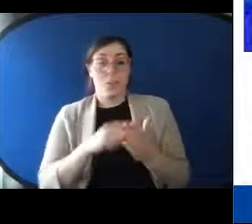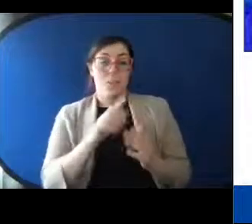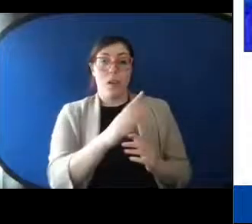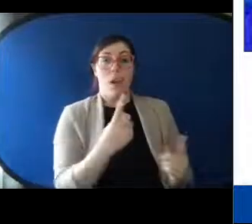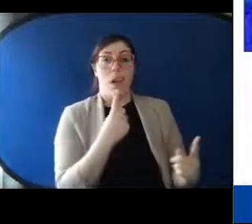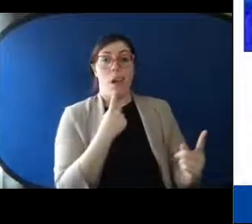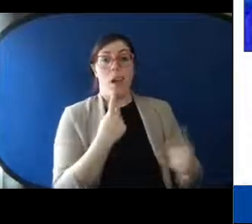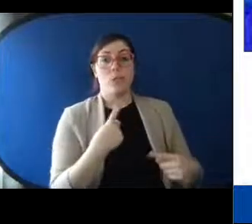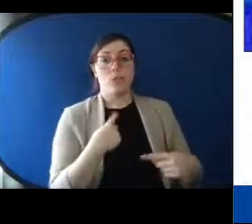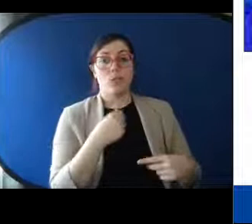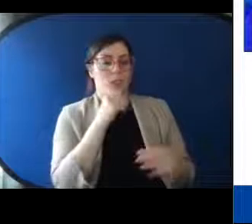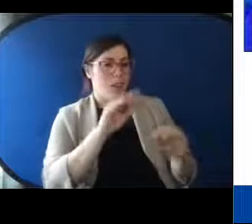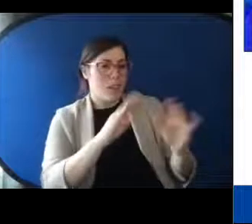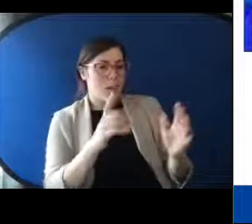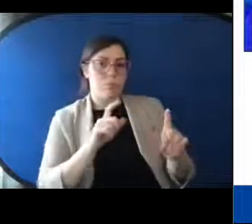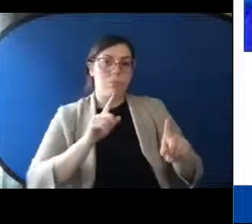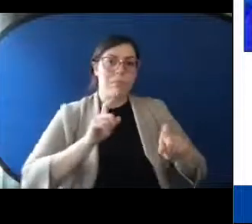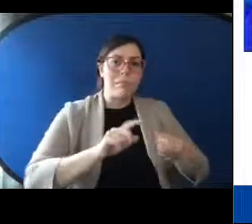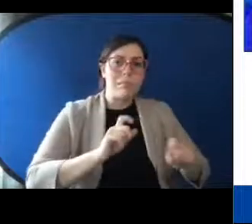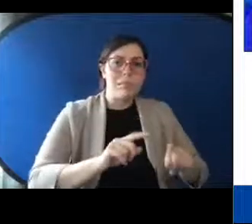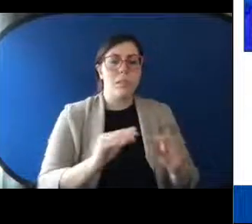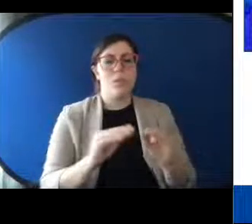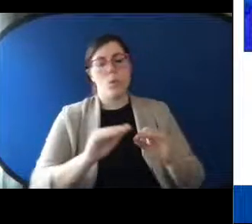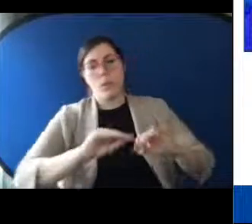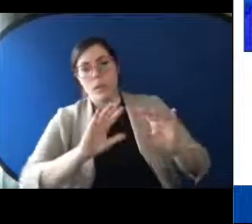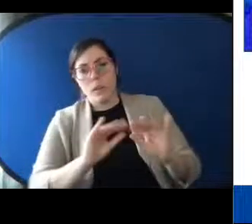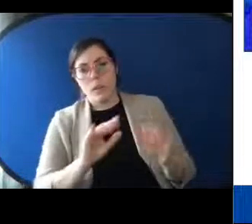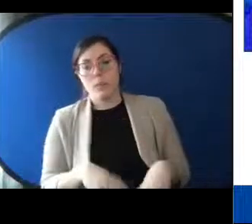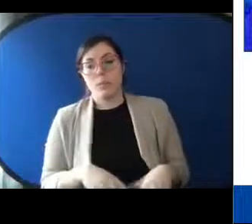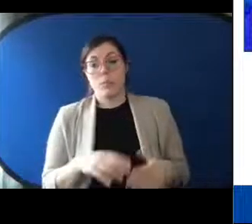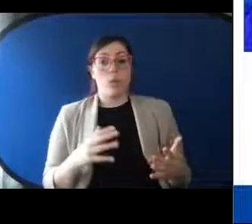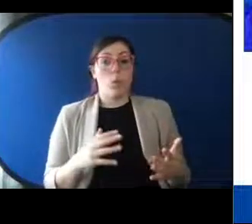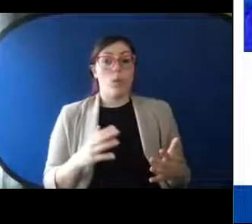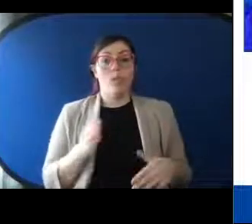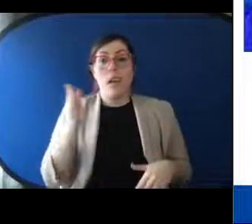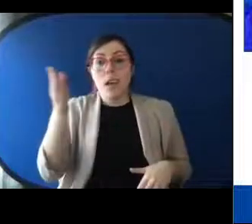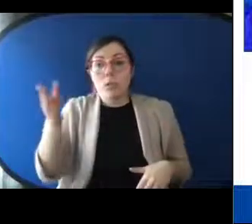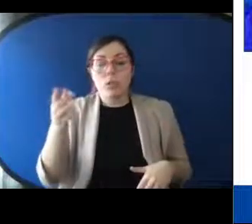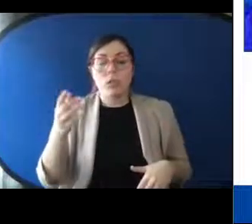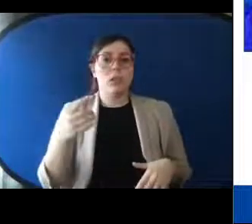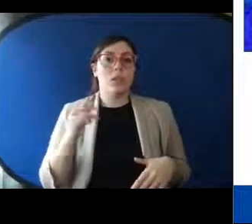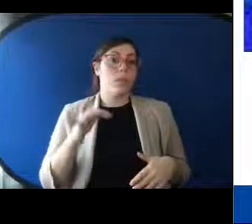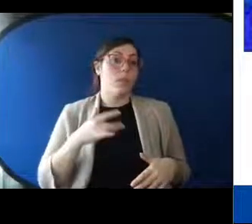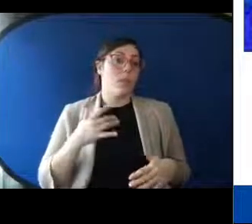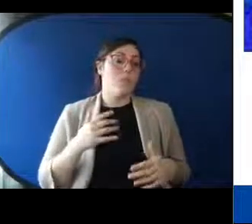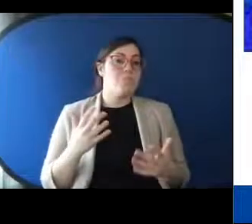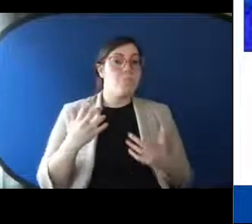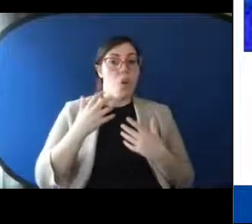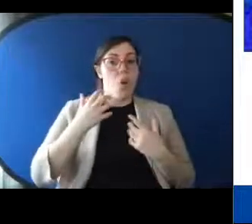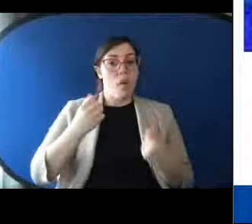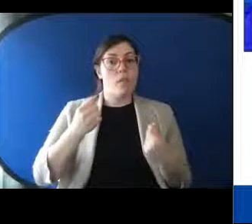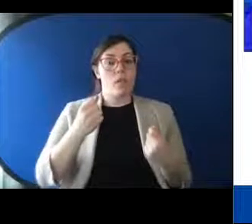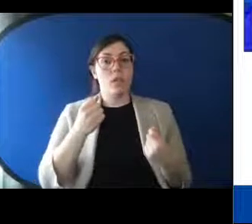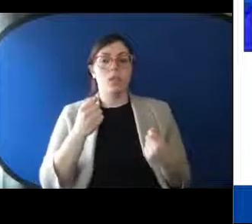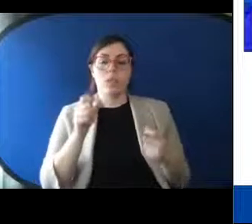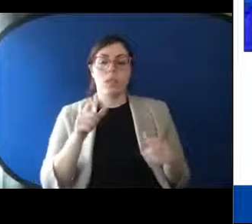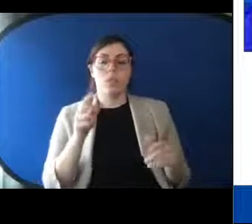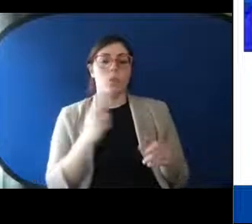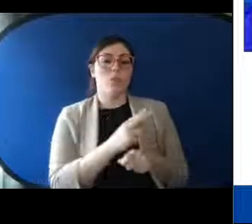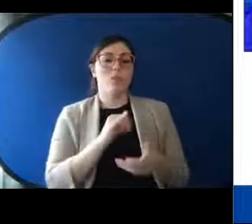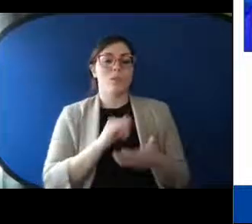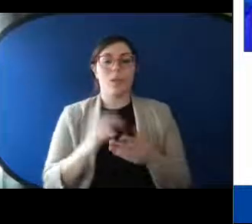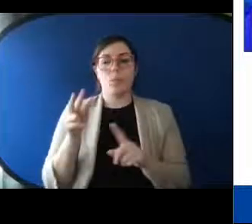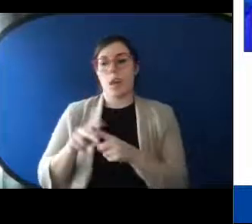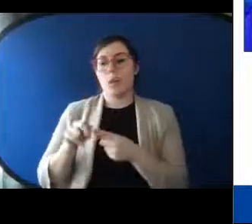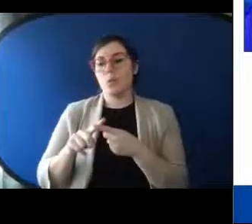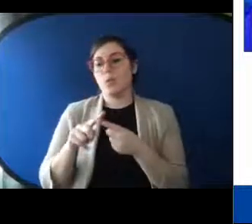clear. So only then, if we're able to, or if we feel confident enough, can we use the data for our various products and services, for example, ENCs,